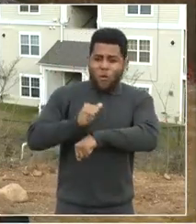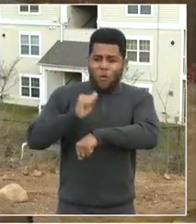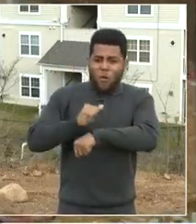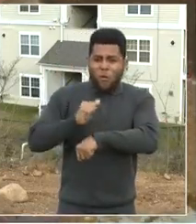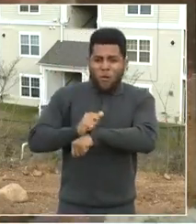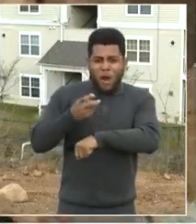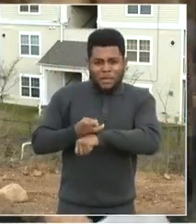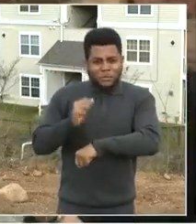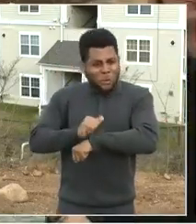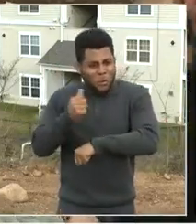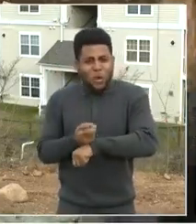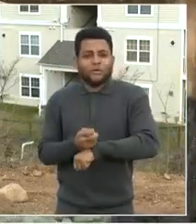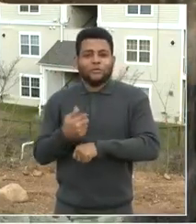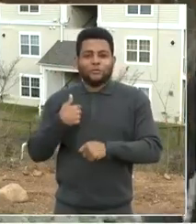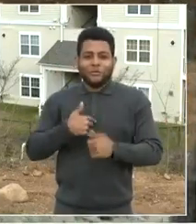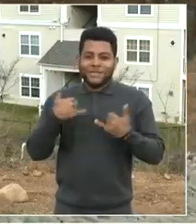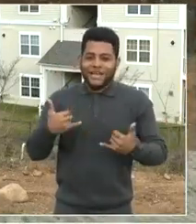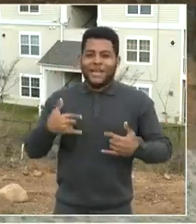mayor.